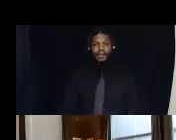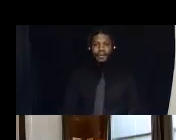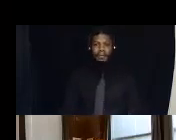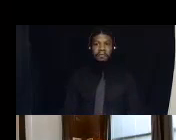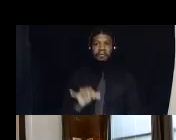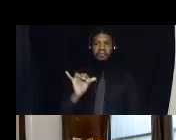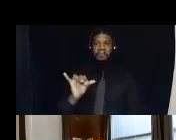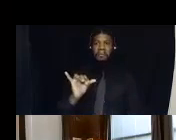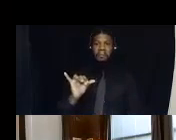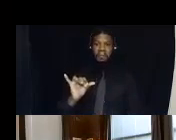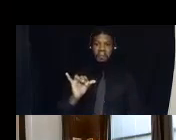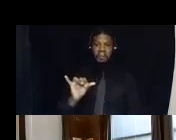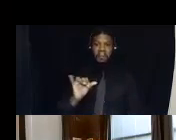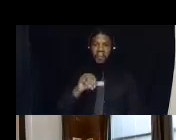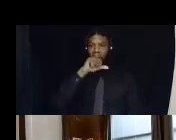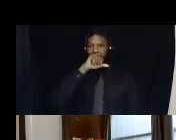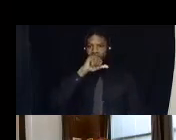Okay. Love that. Love that.